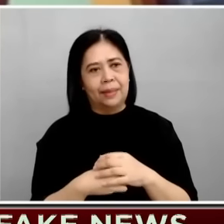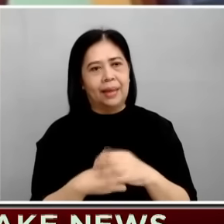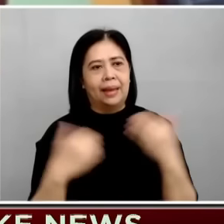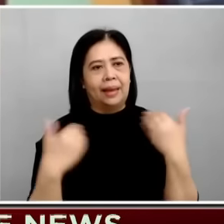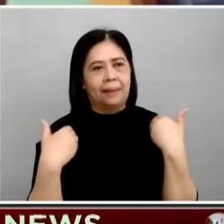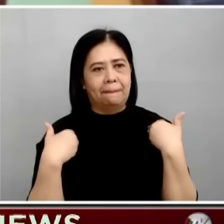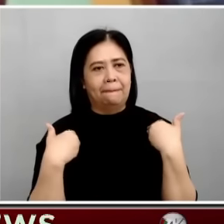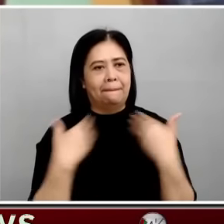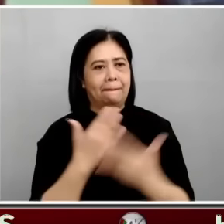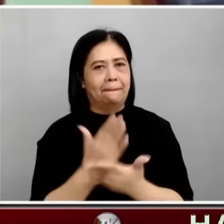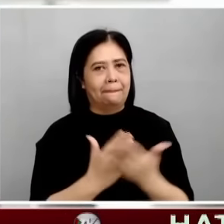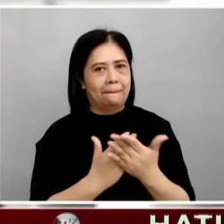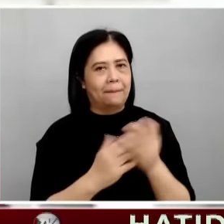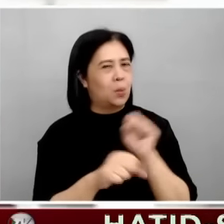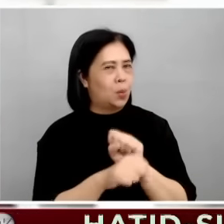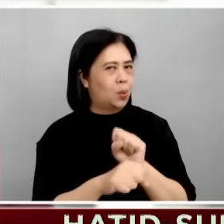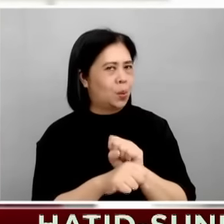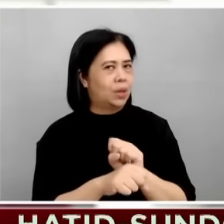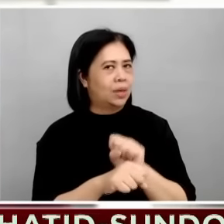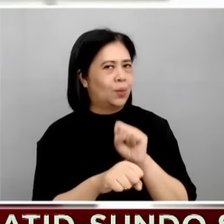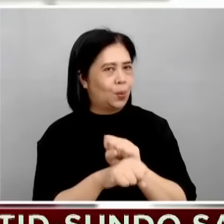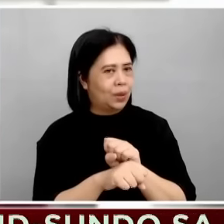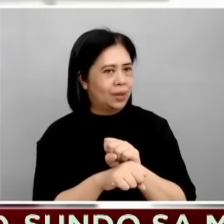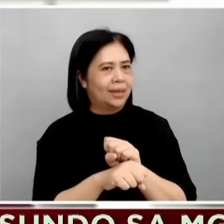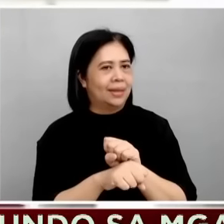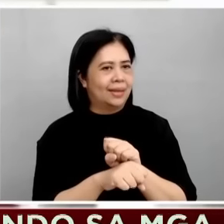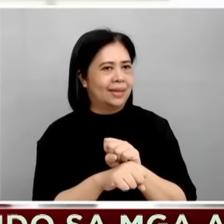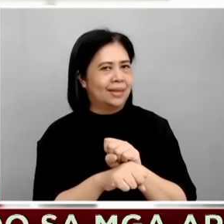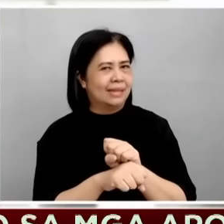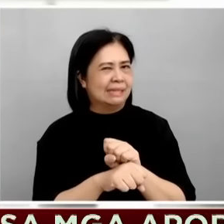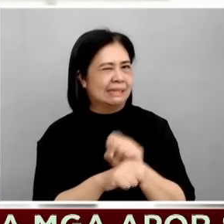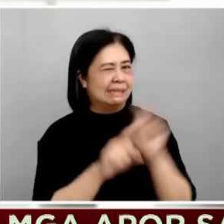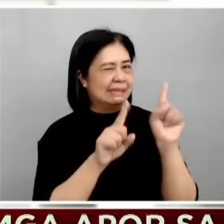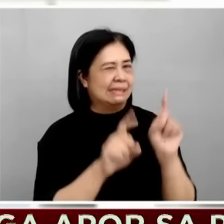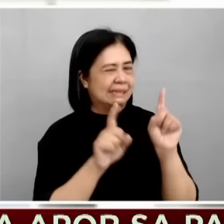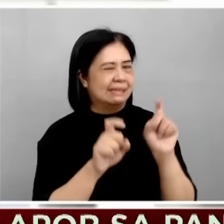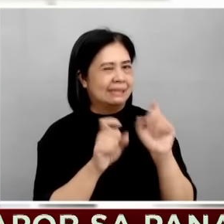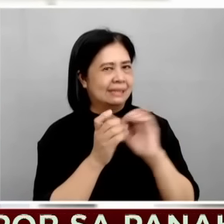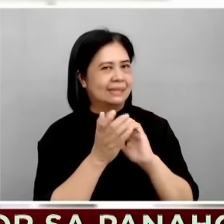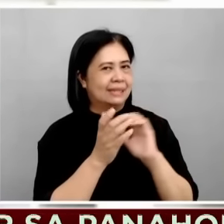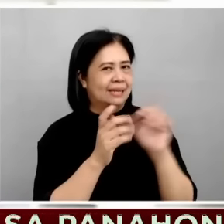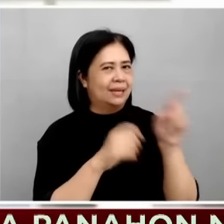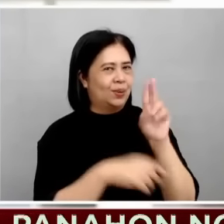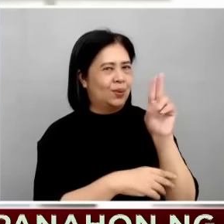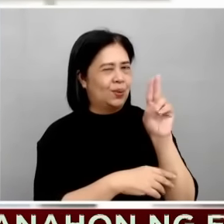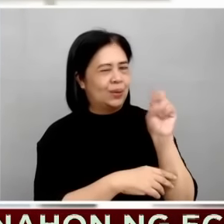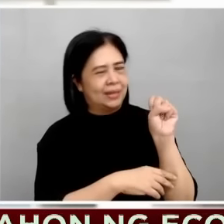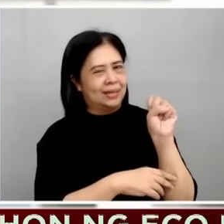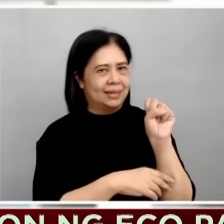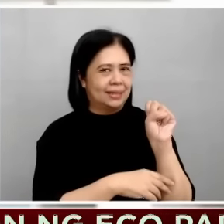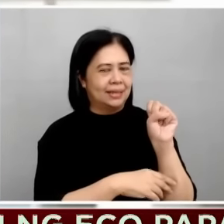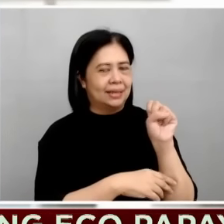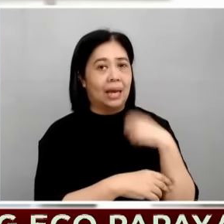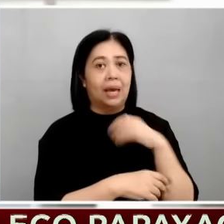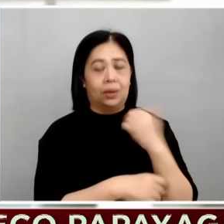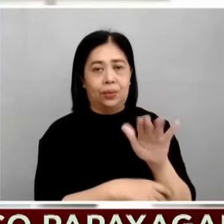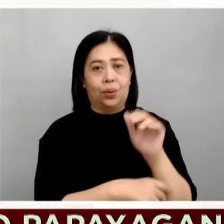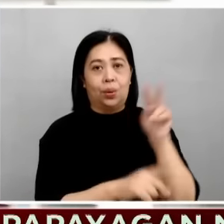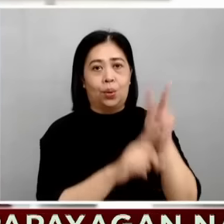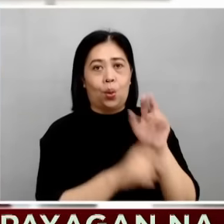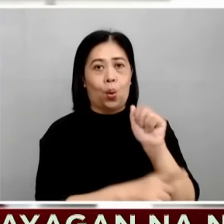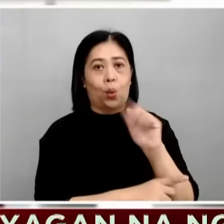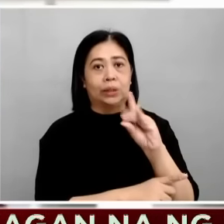some work tryouts in the United States. I've auditioned already for some